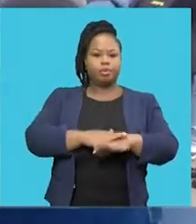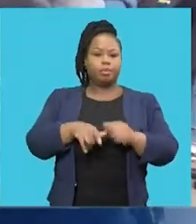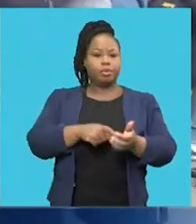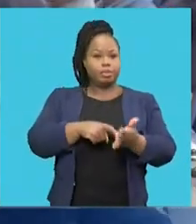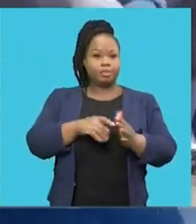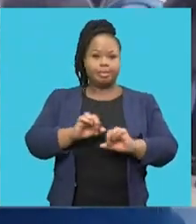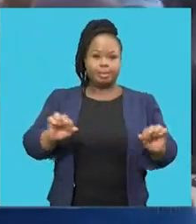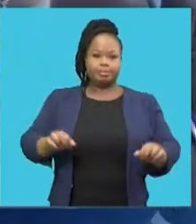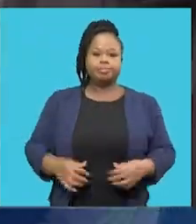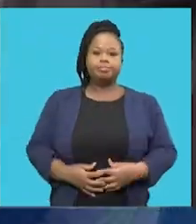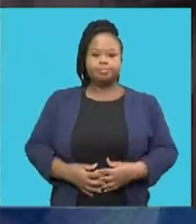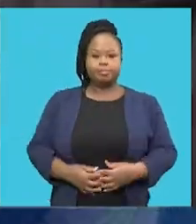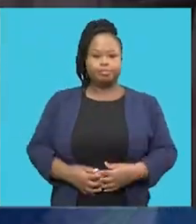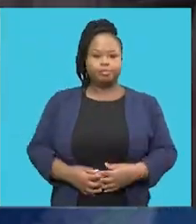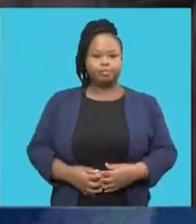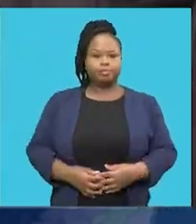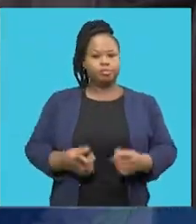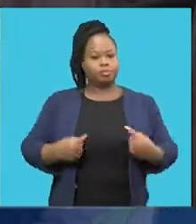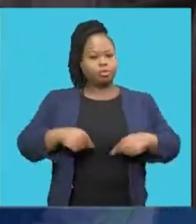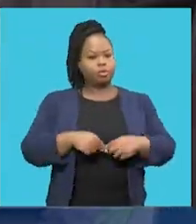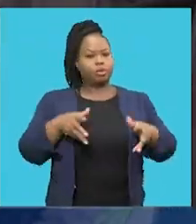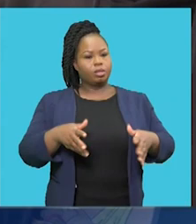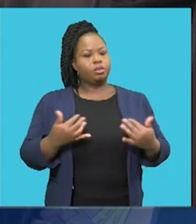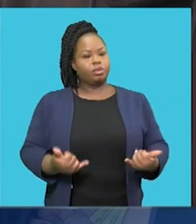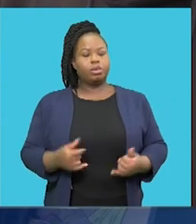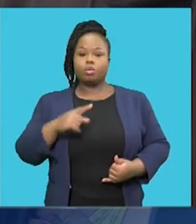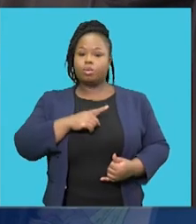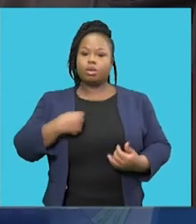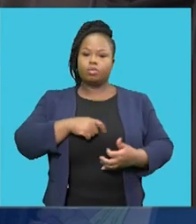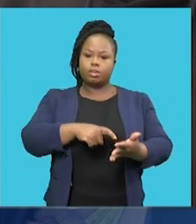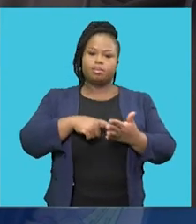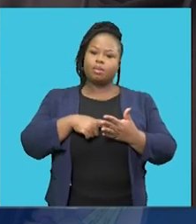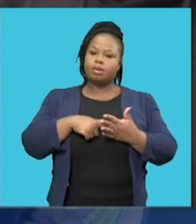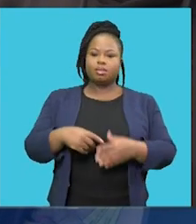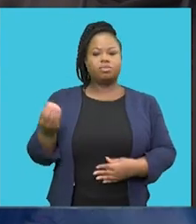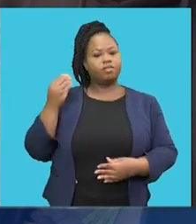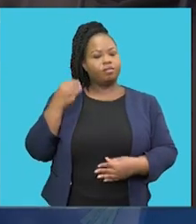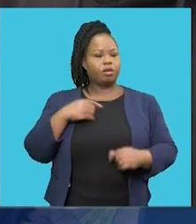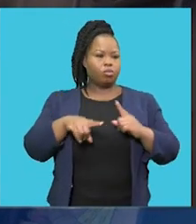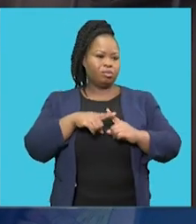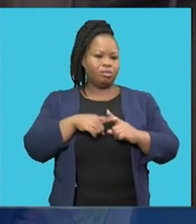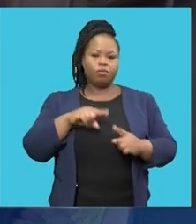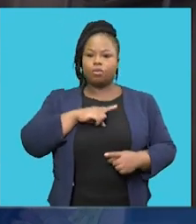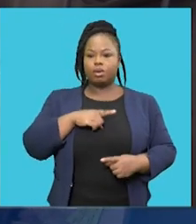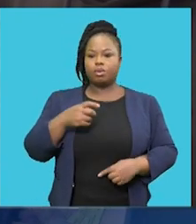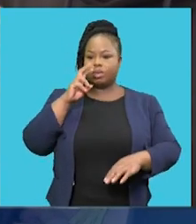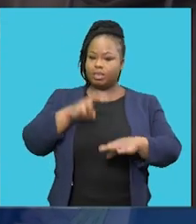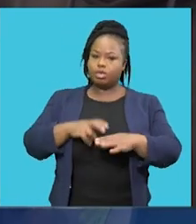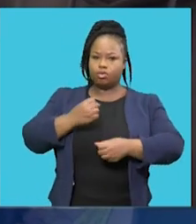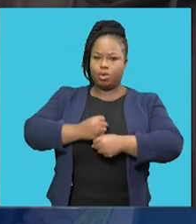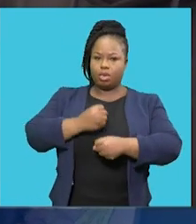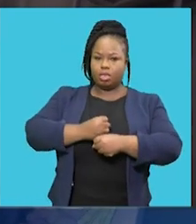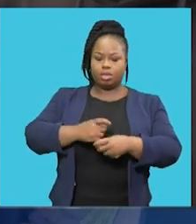zabo. We are here today to demand our feedback ibe positive. We need grading. We